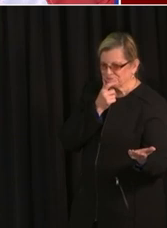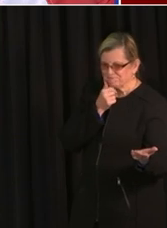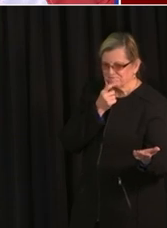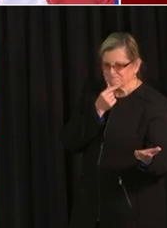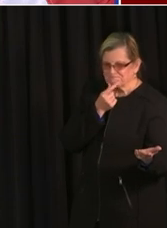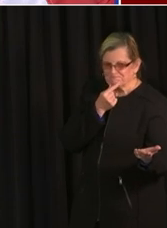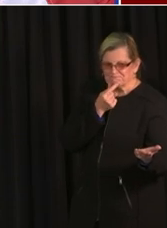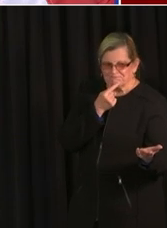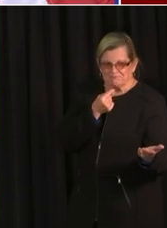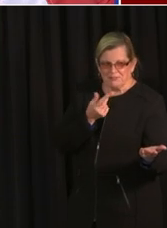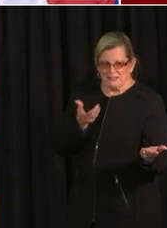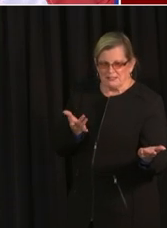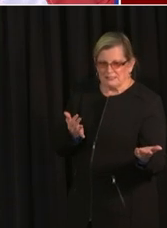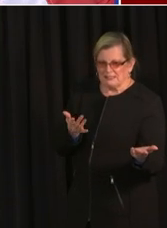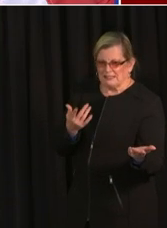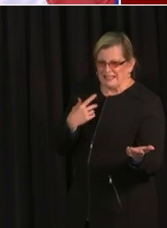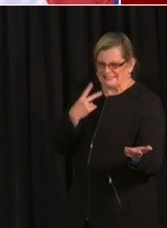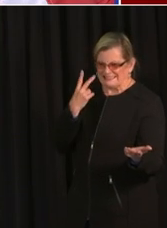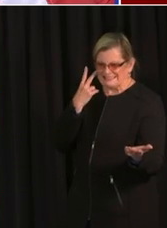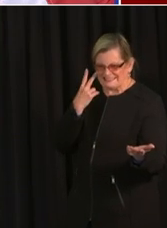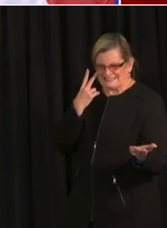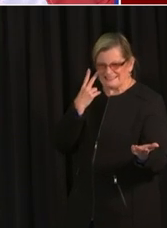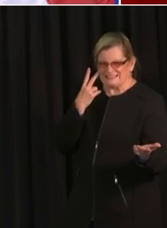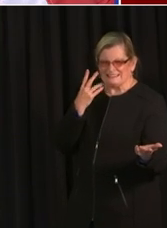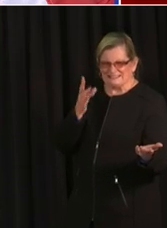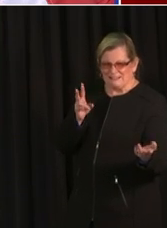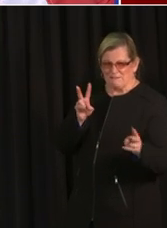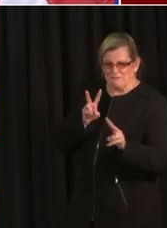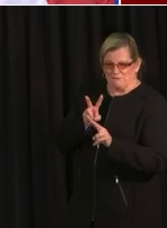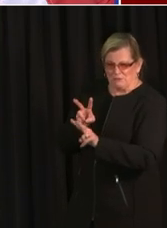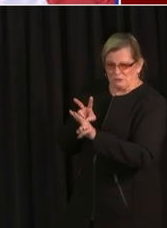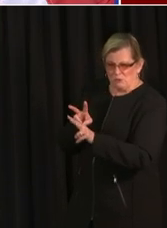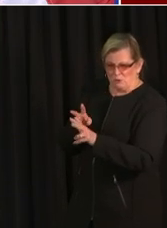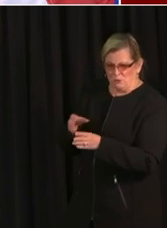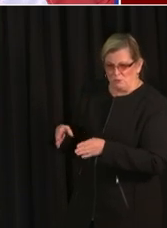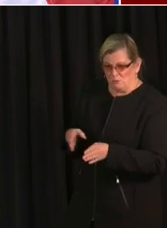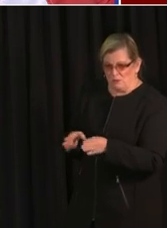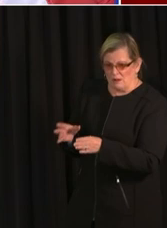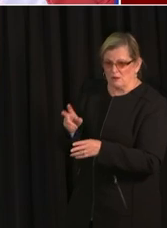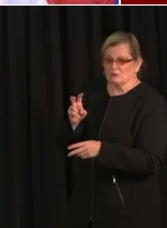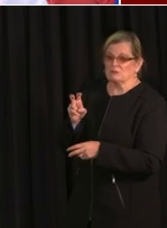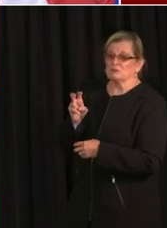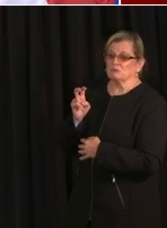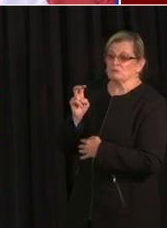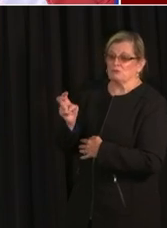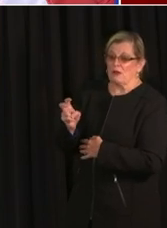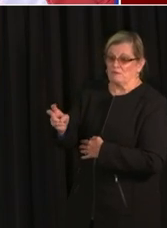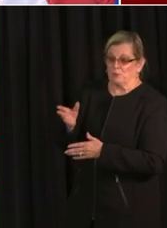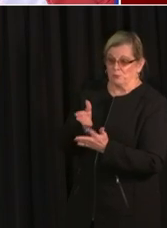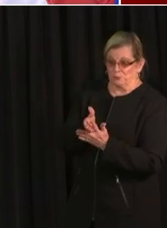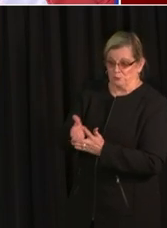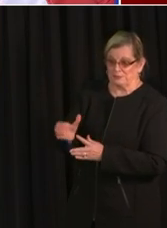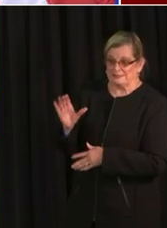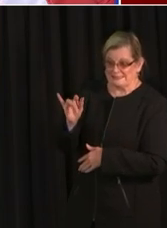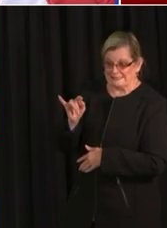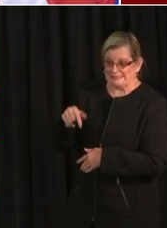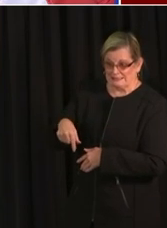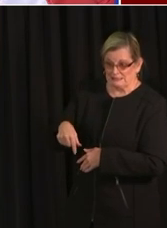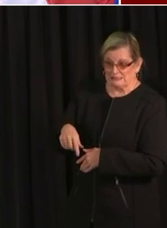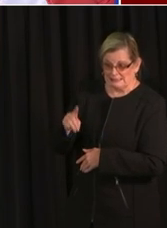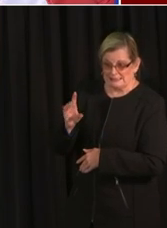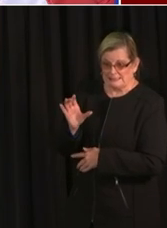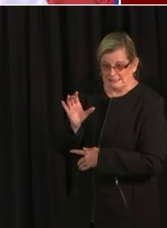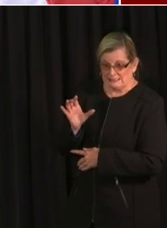will travel through the city. So I can't comment on specific plans, but if you're saying, do I have some concerns about an